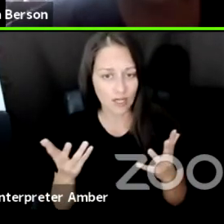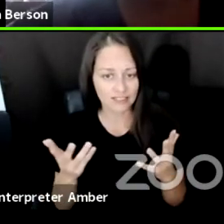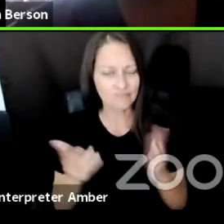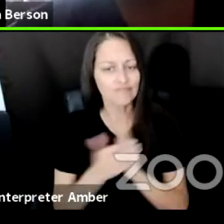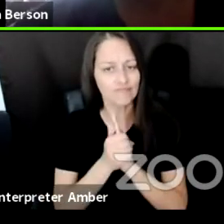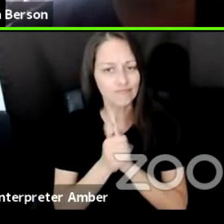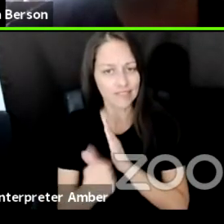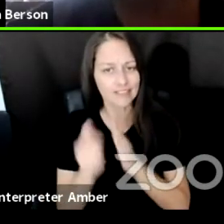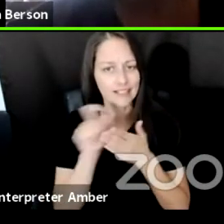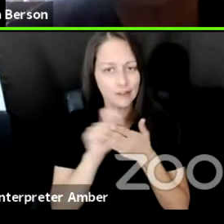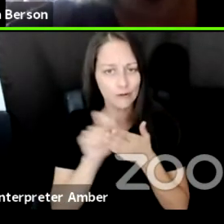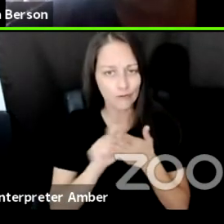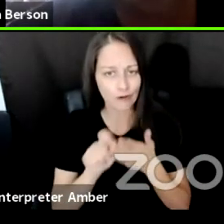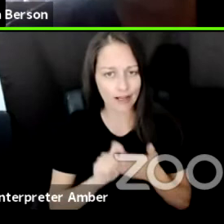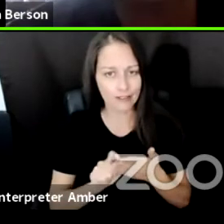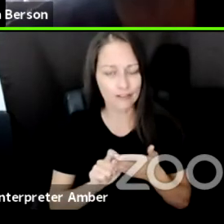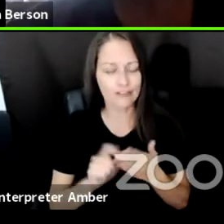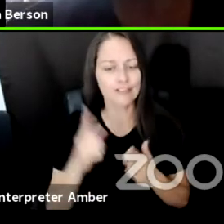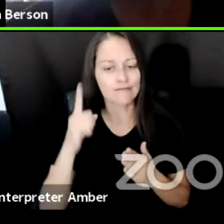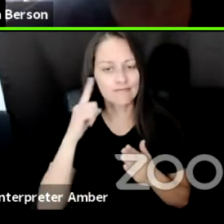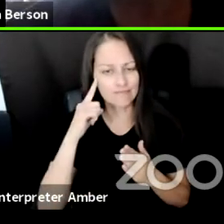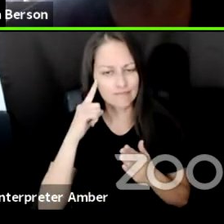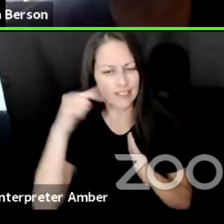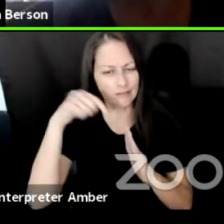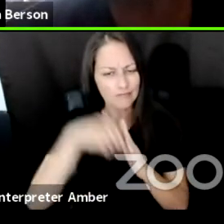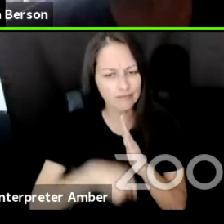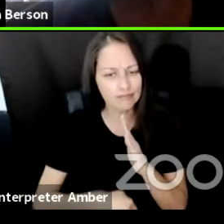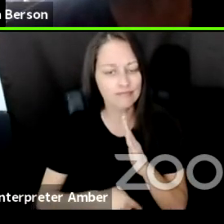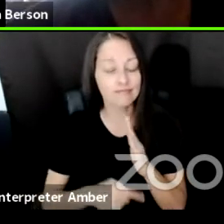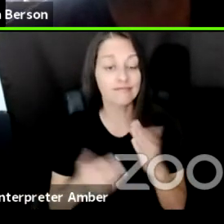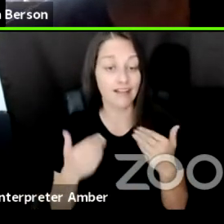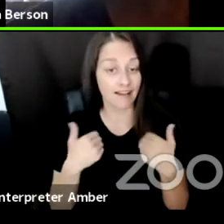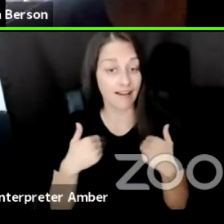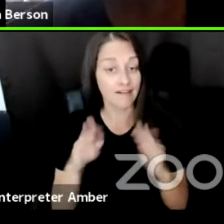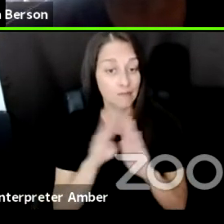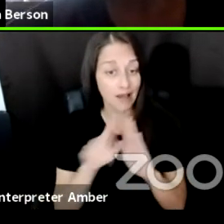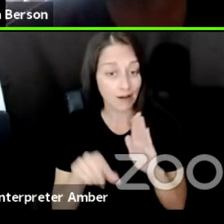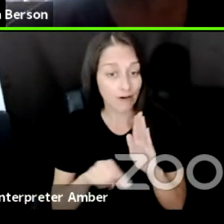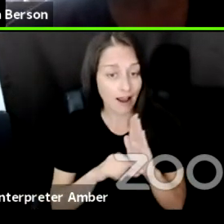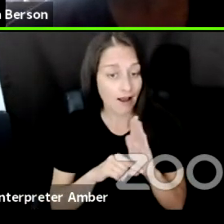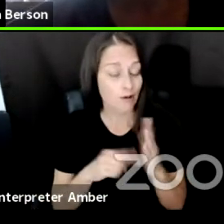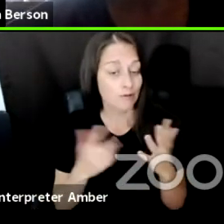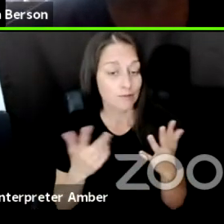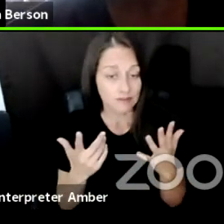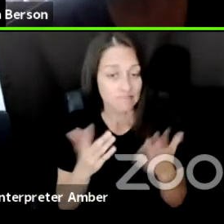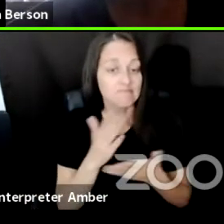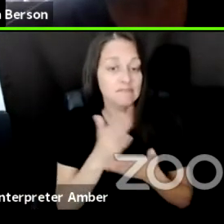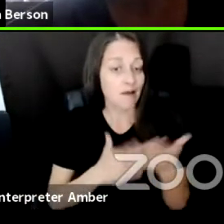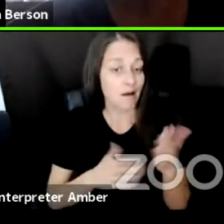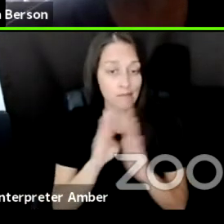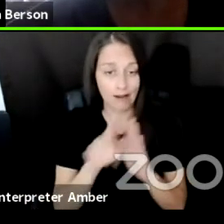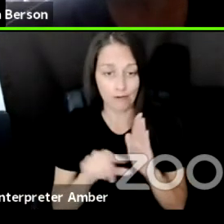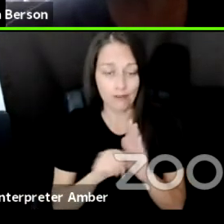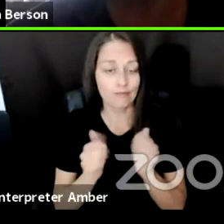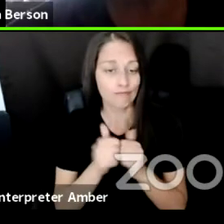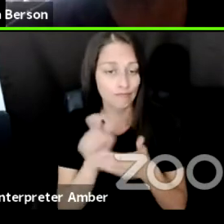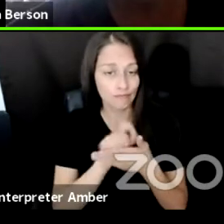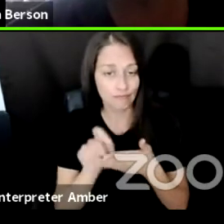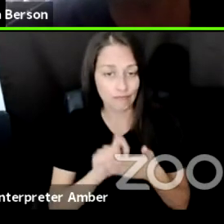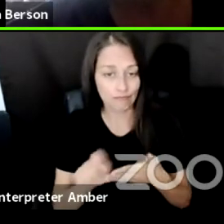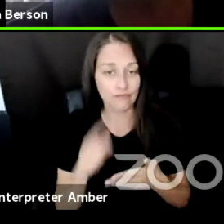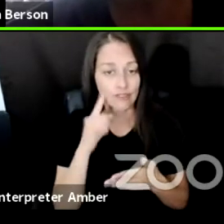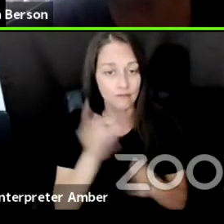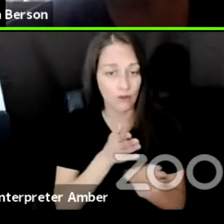long and hard and have background of one kind or another in their field and can